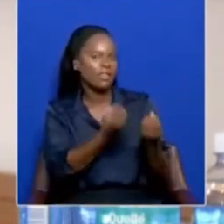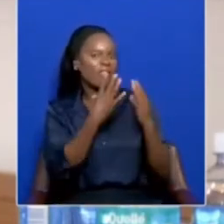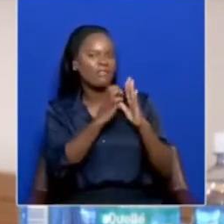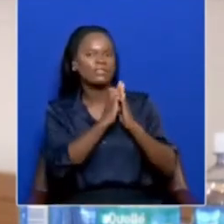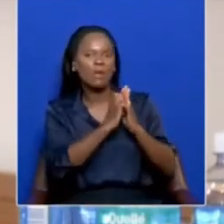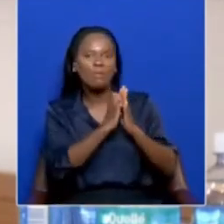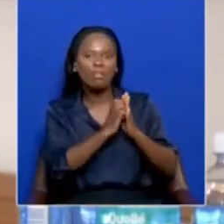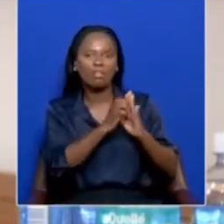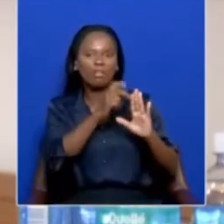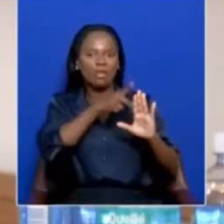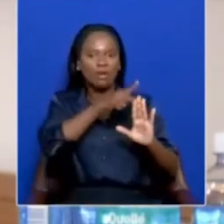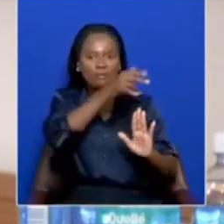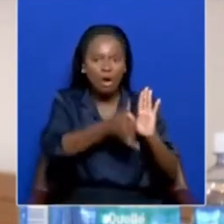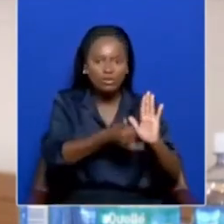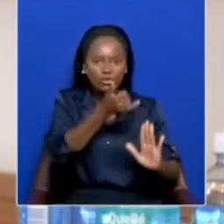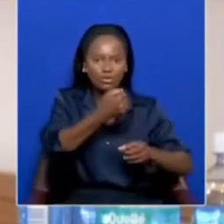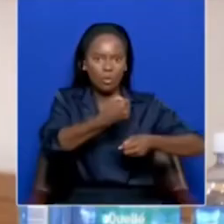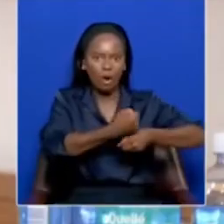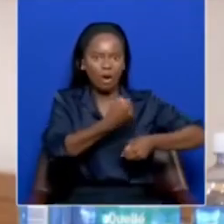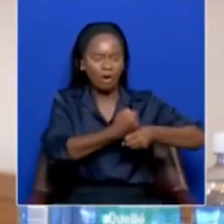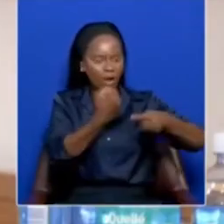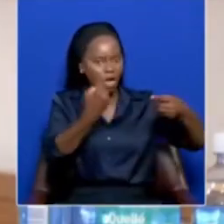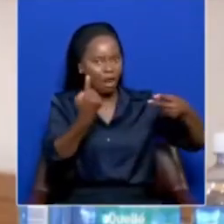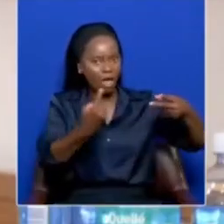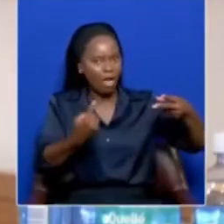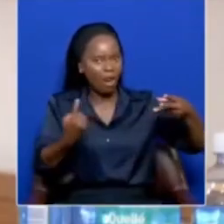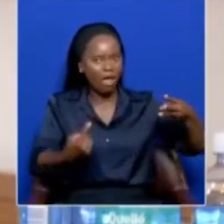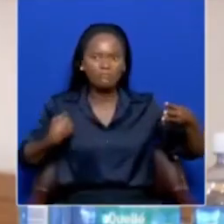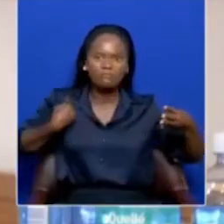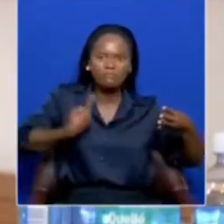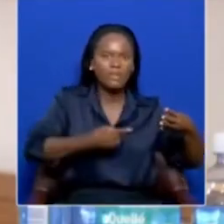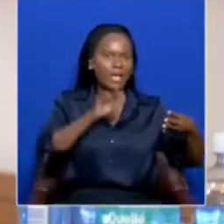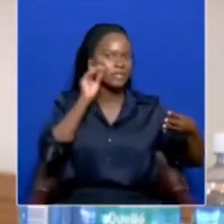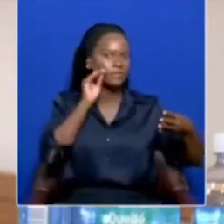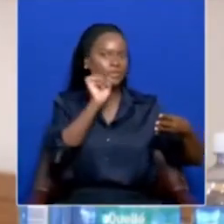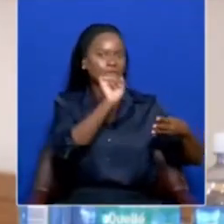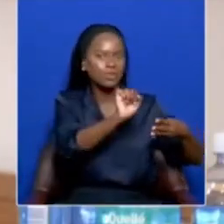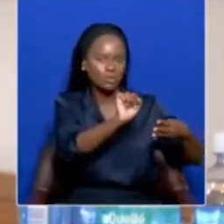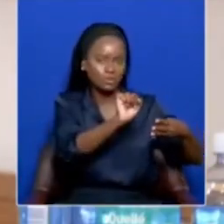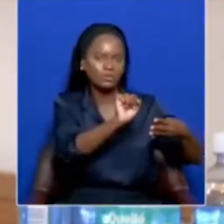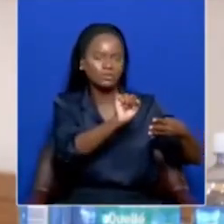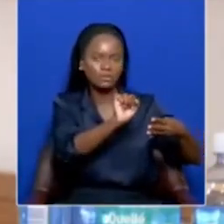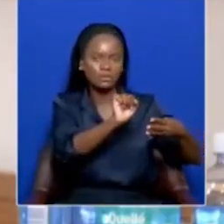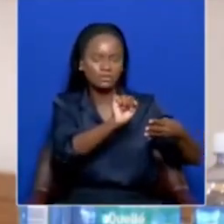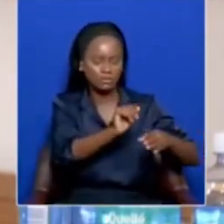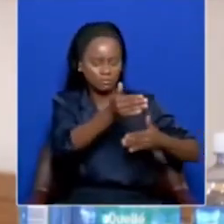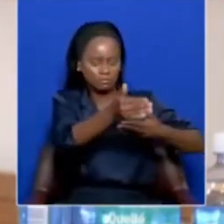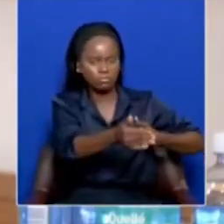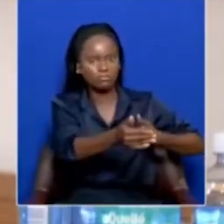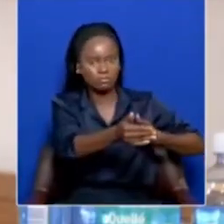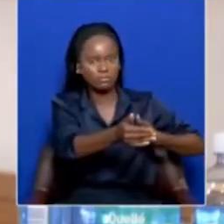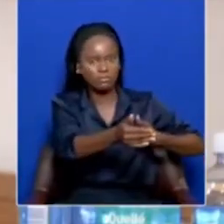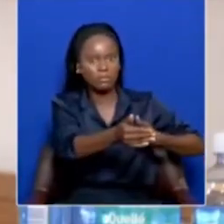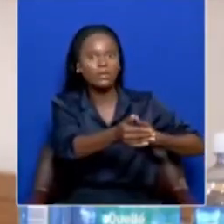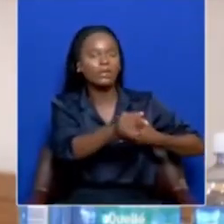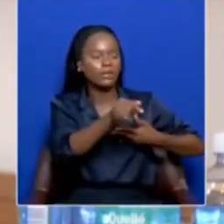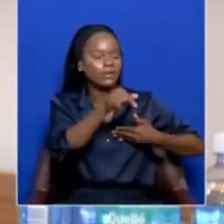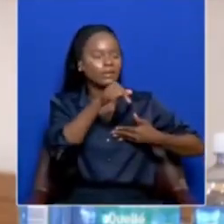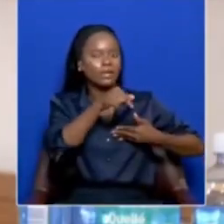4 in the period, specifically, as you say, 2012 to 2019. Thank